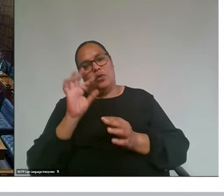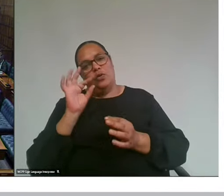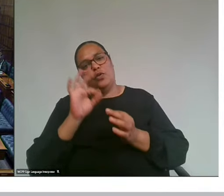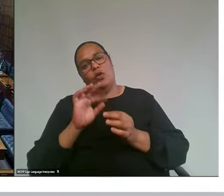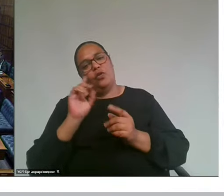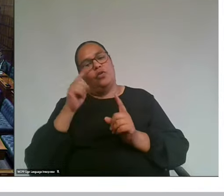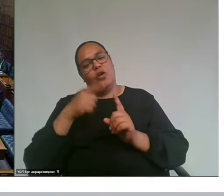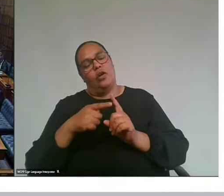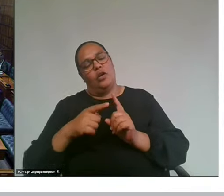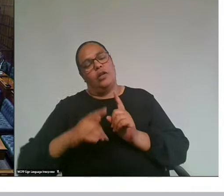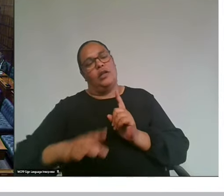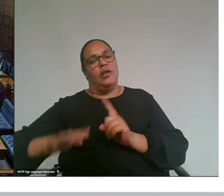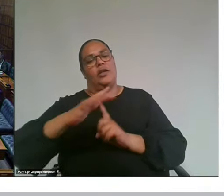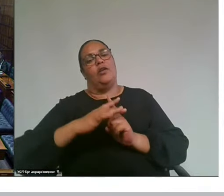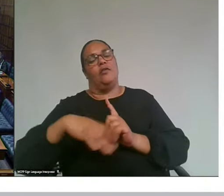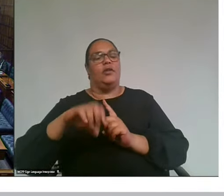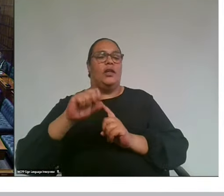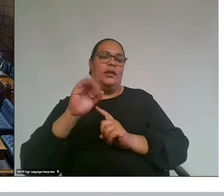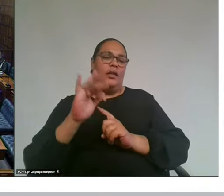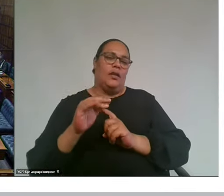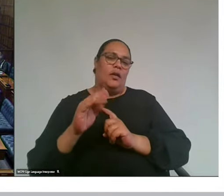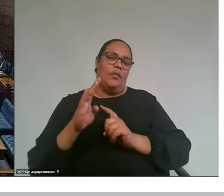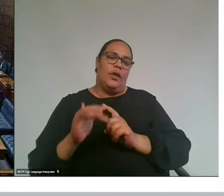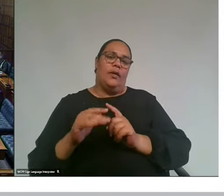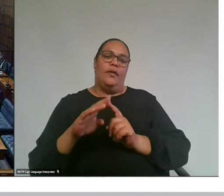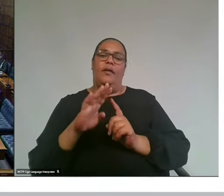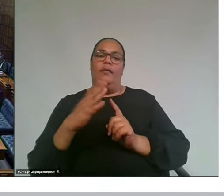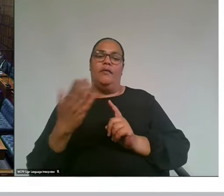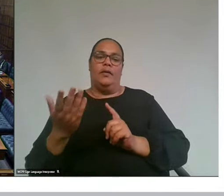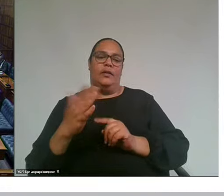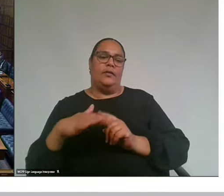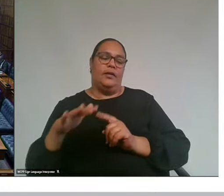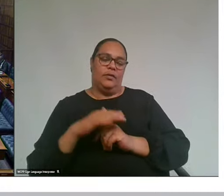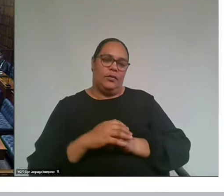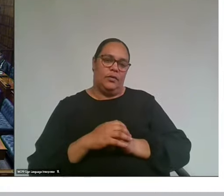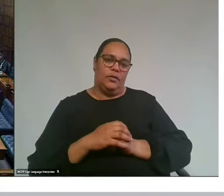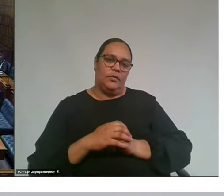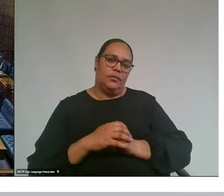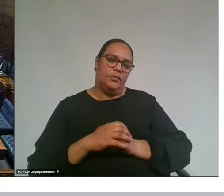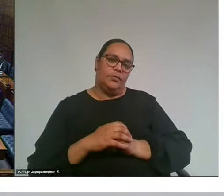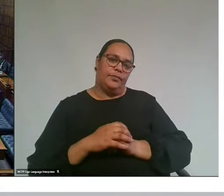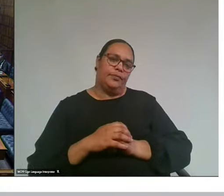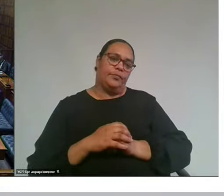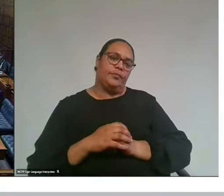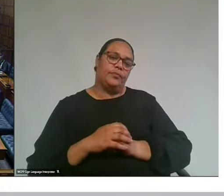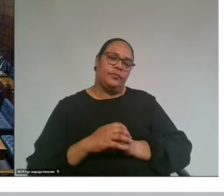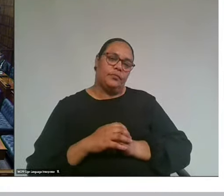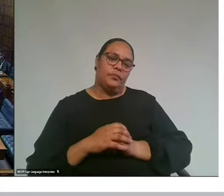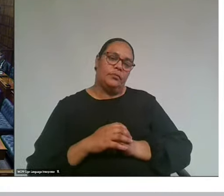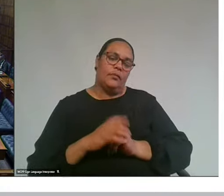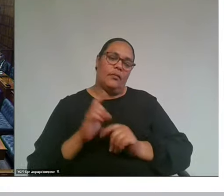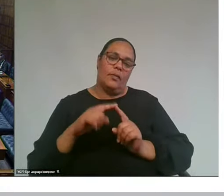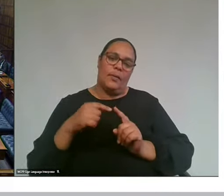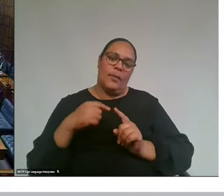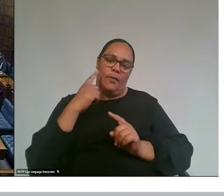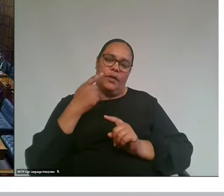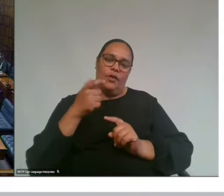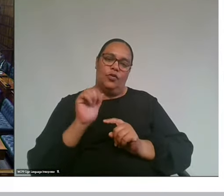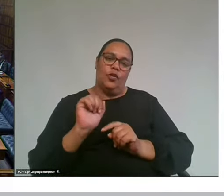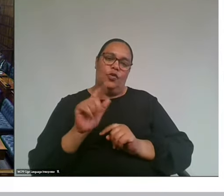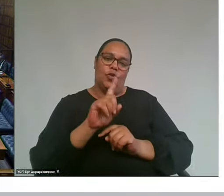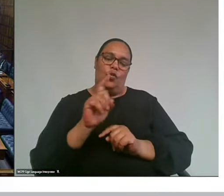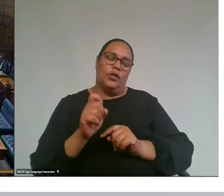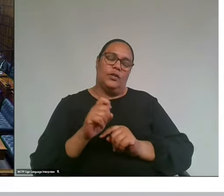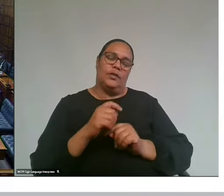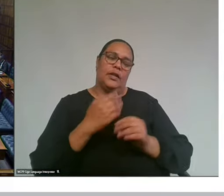area of SAR um versus versus other areas um I think chair on your on your question of the pros